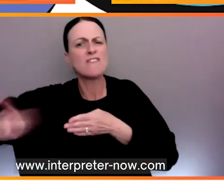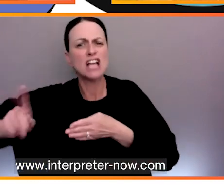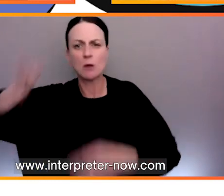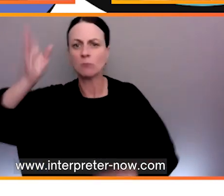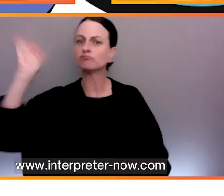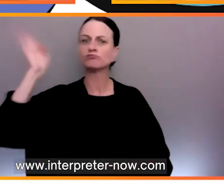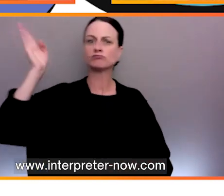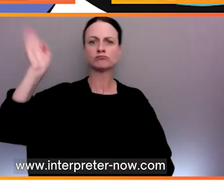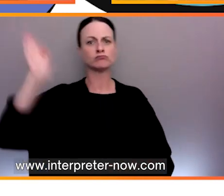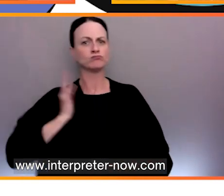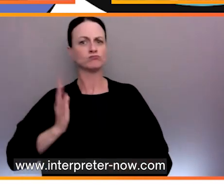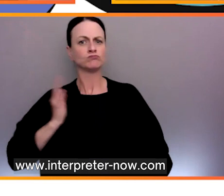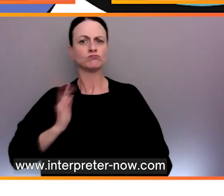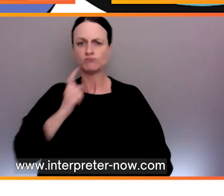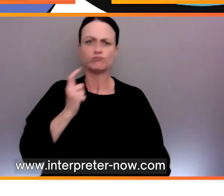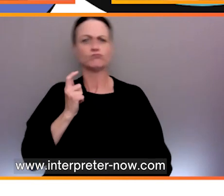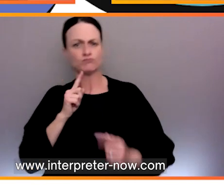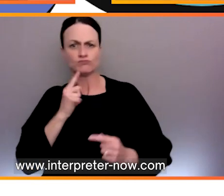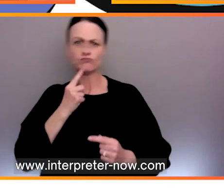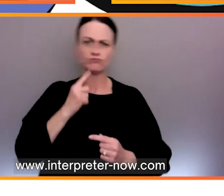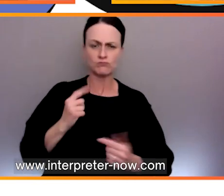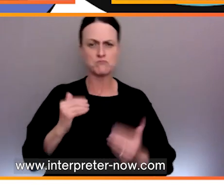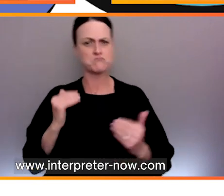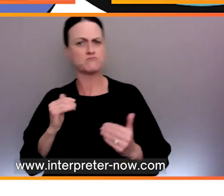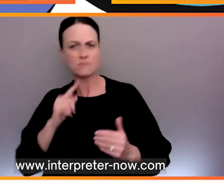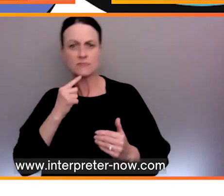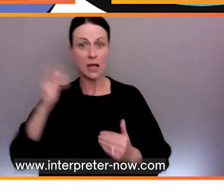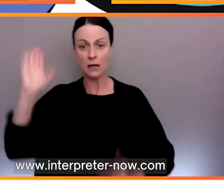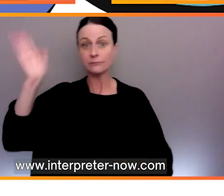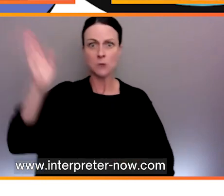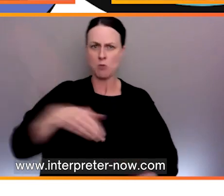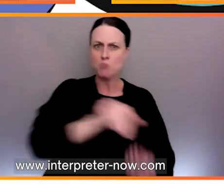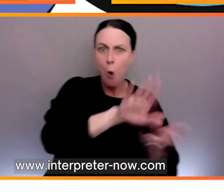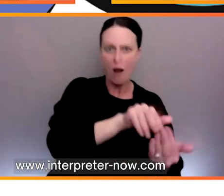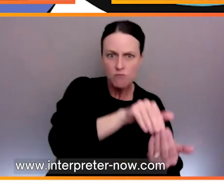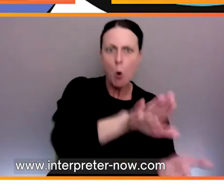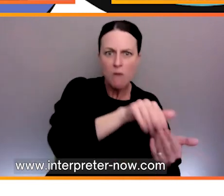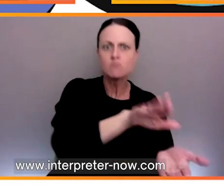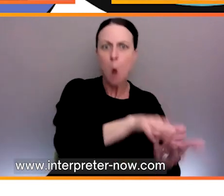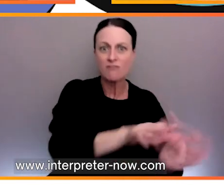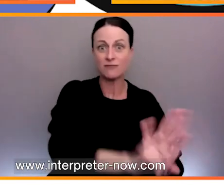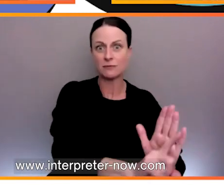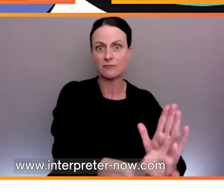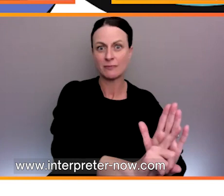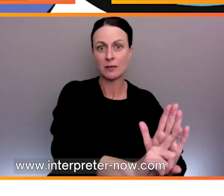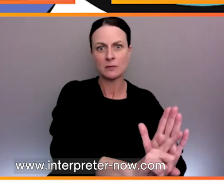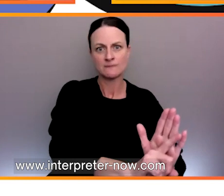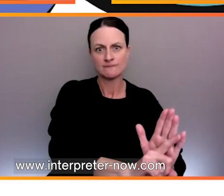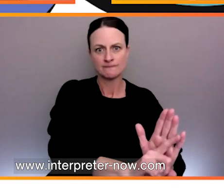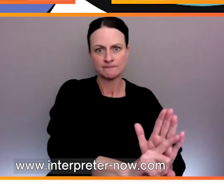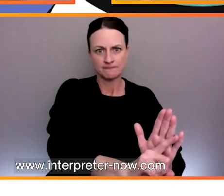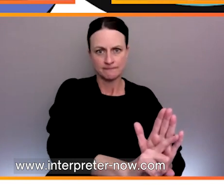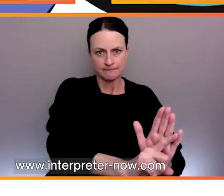this just some grounding. Because if you notice that pattern, then you can start to document